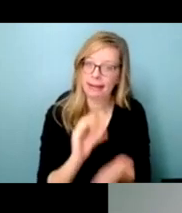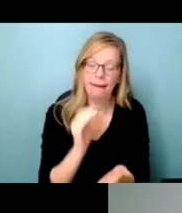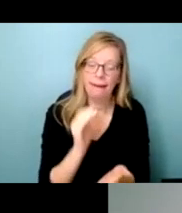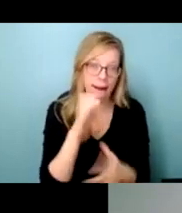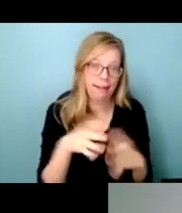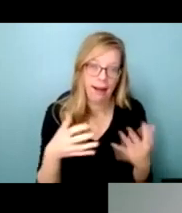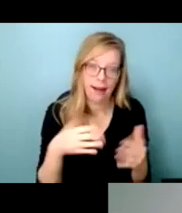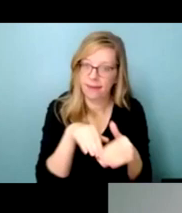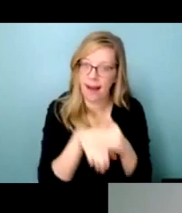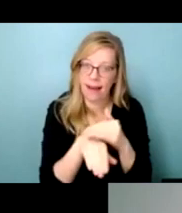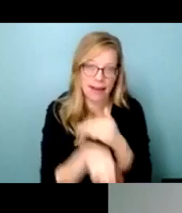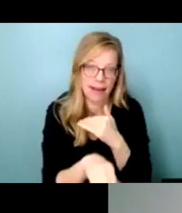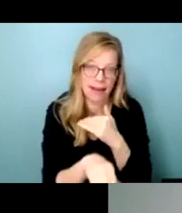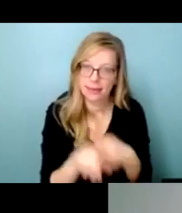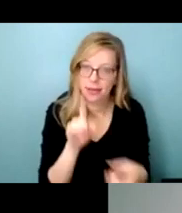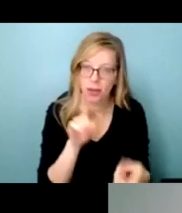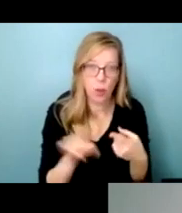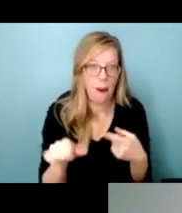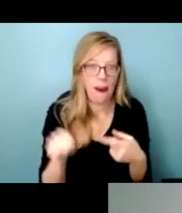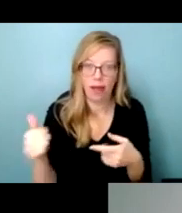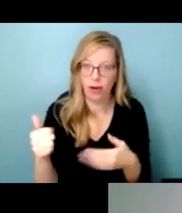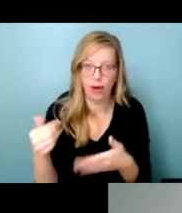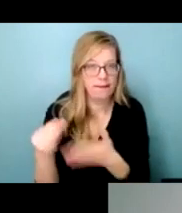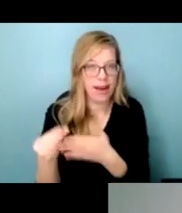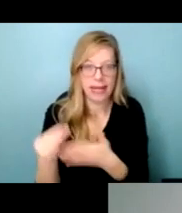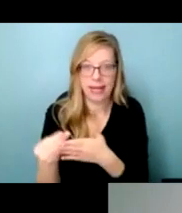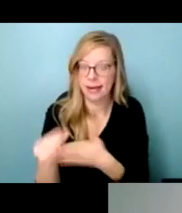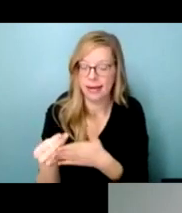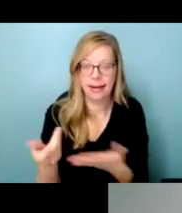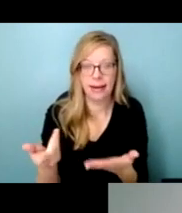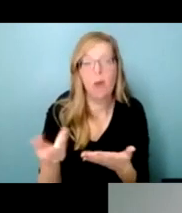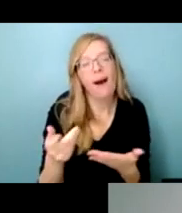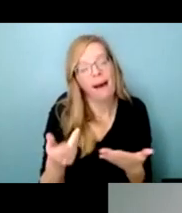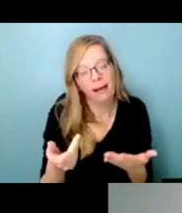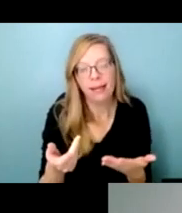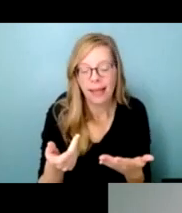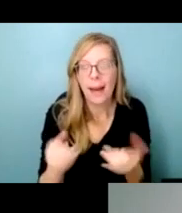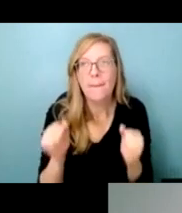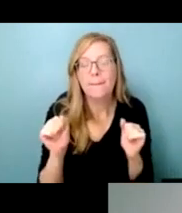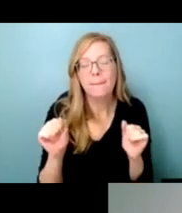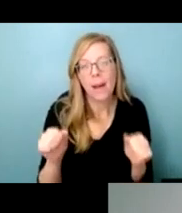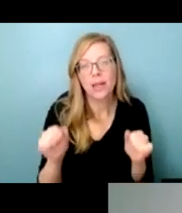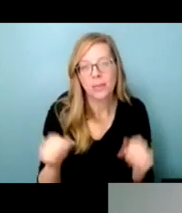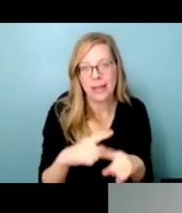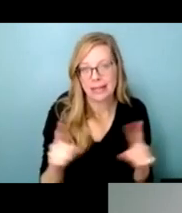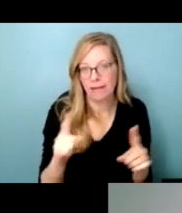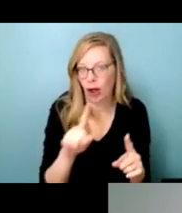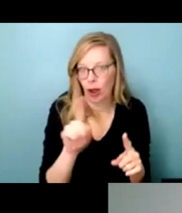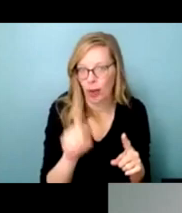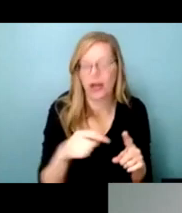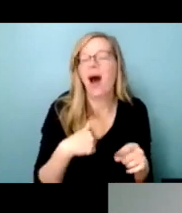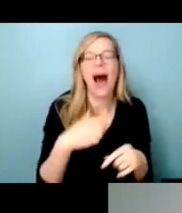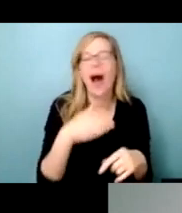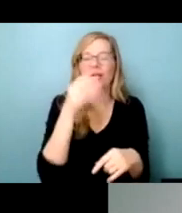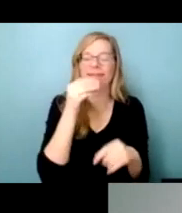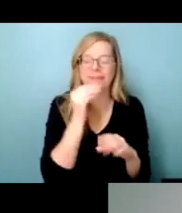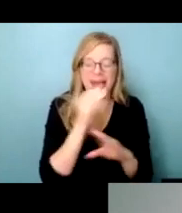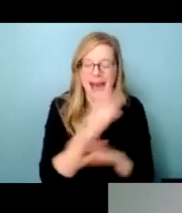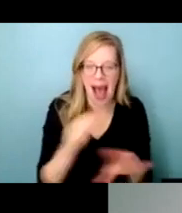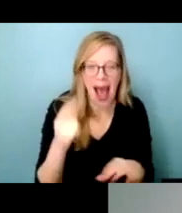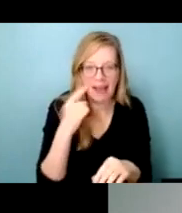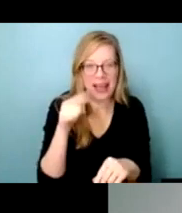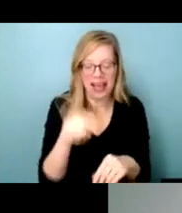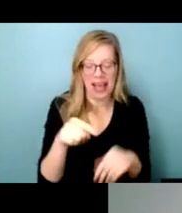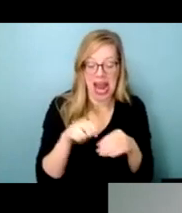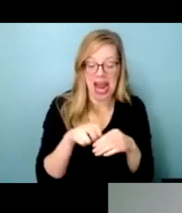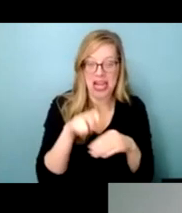to other funding. Well, this is probably a different question. So if I jump ahead, I'm going to shut up. I think it's further on, I'll talk about